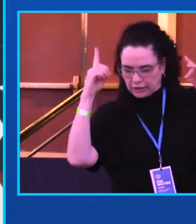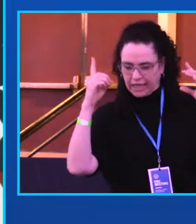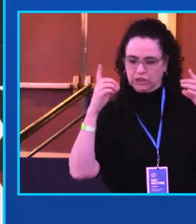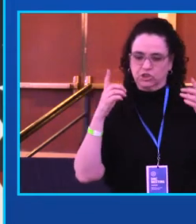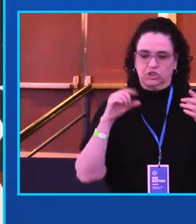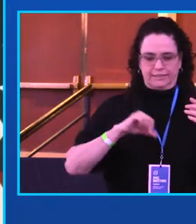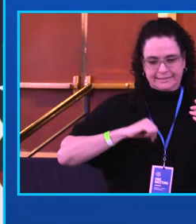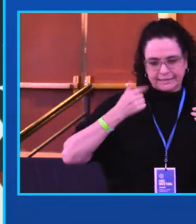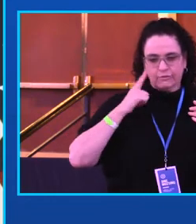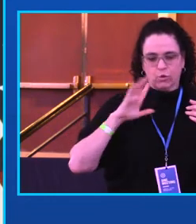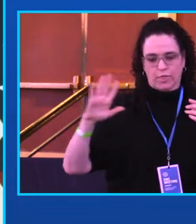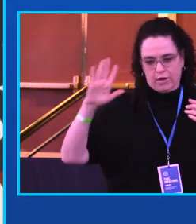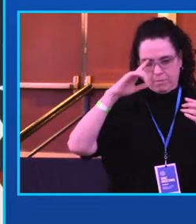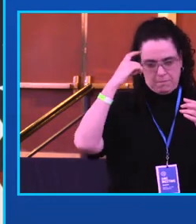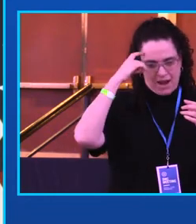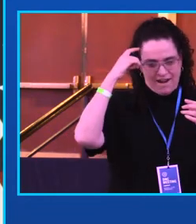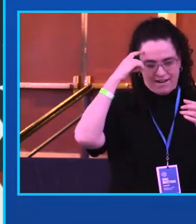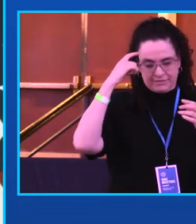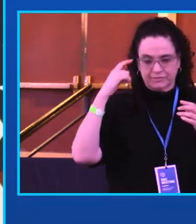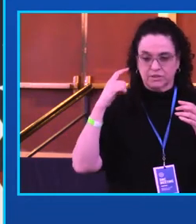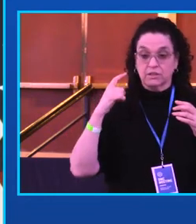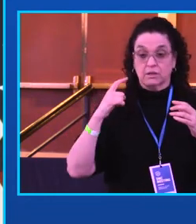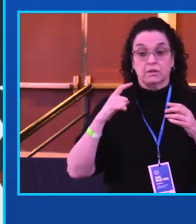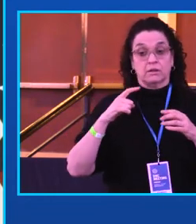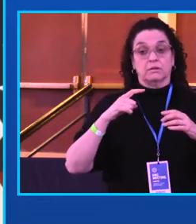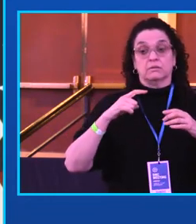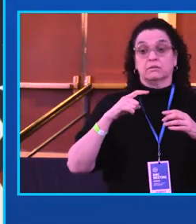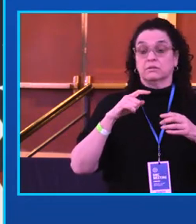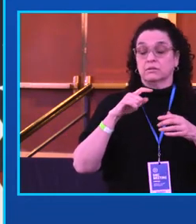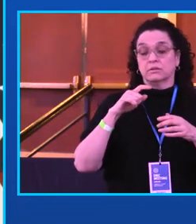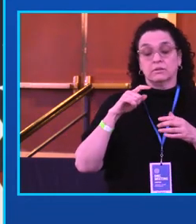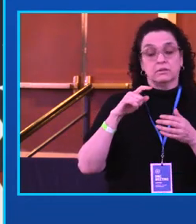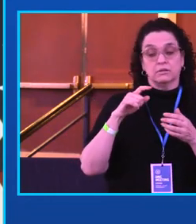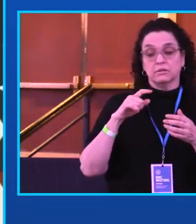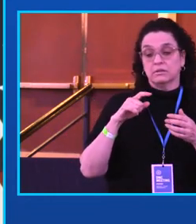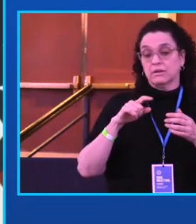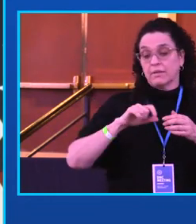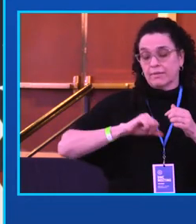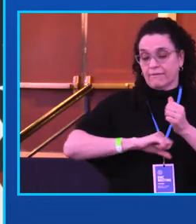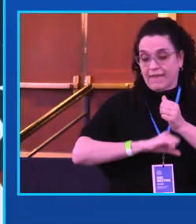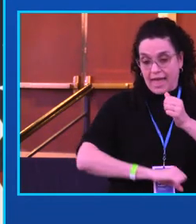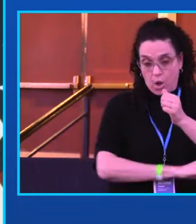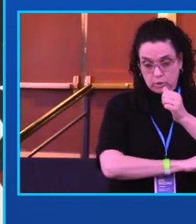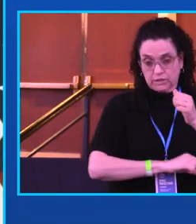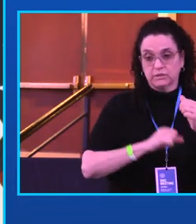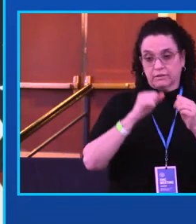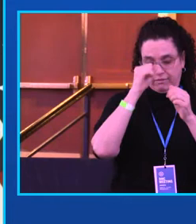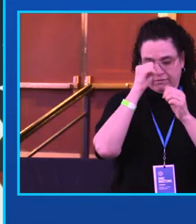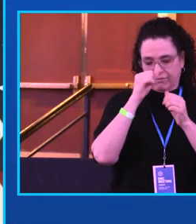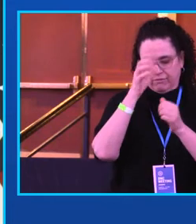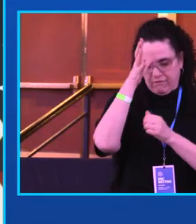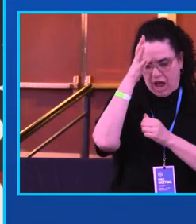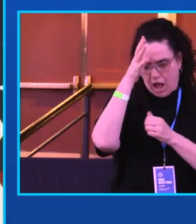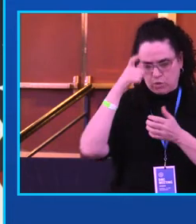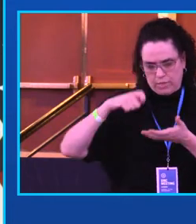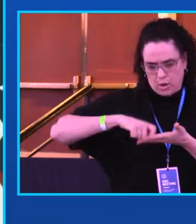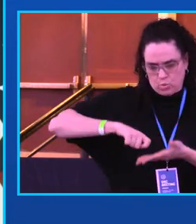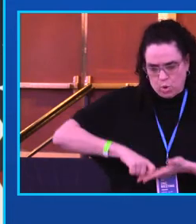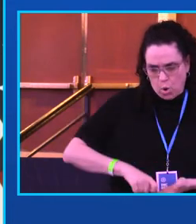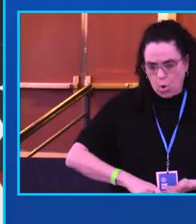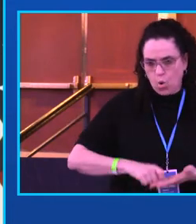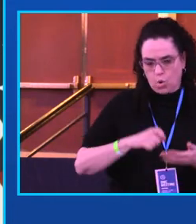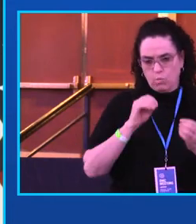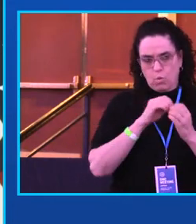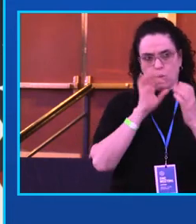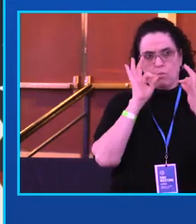the founding documents of this nation, there is talk of a more perfect union. But just like other systems of